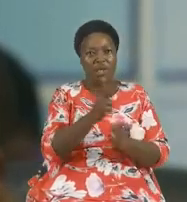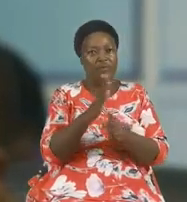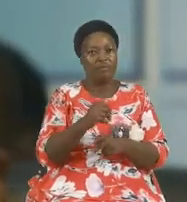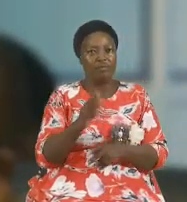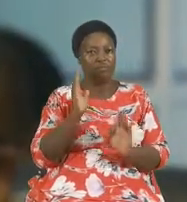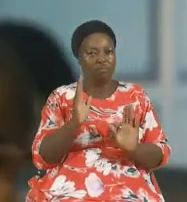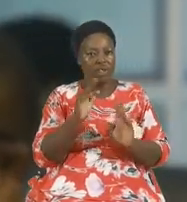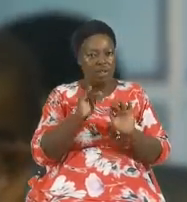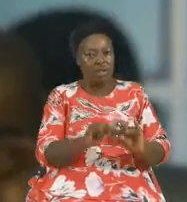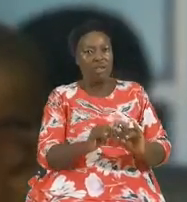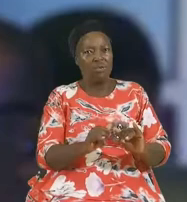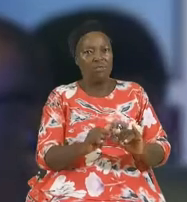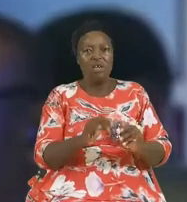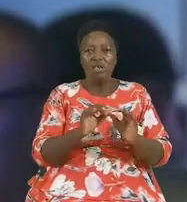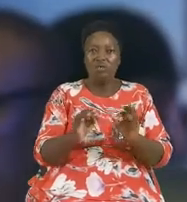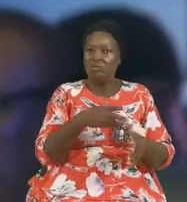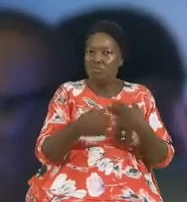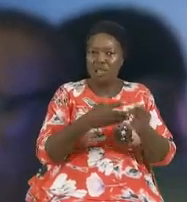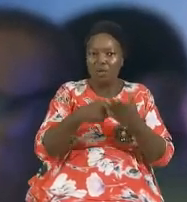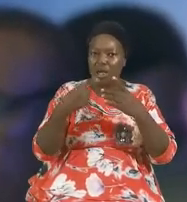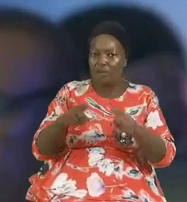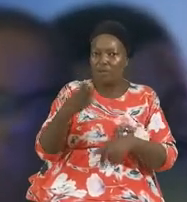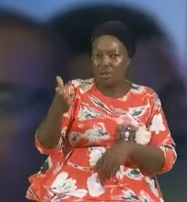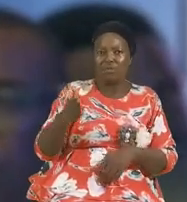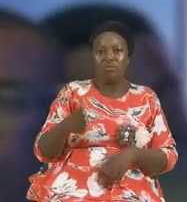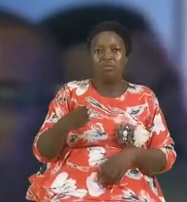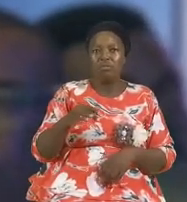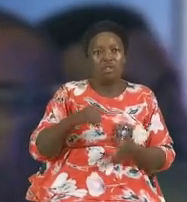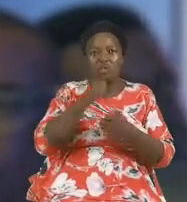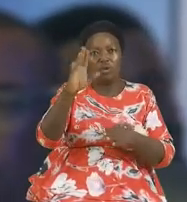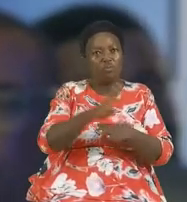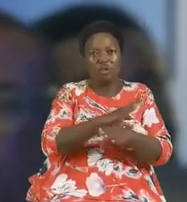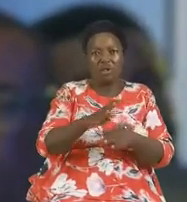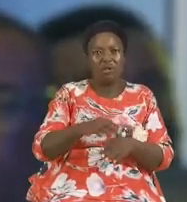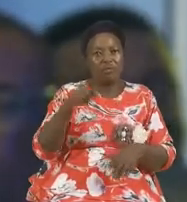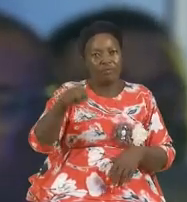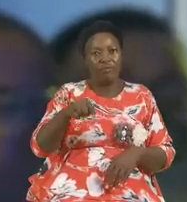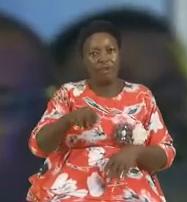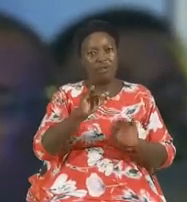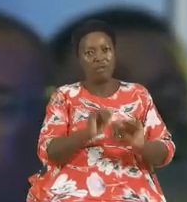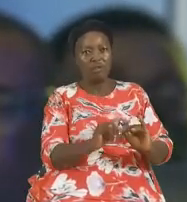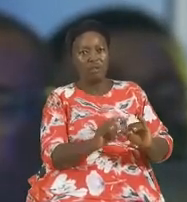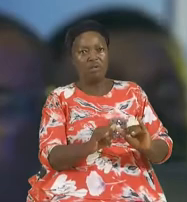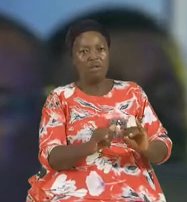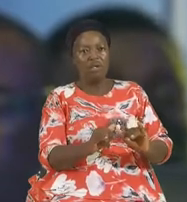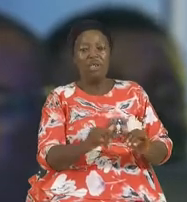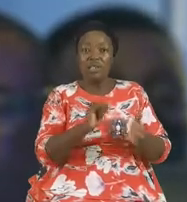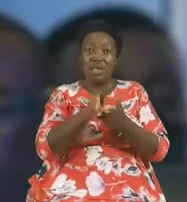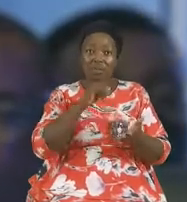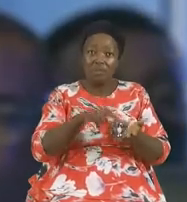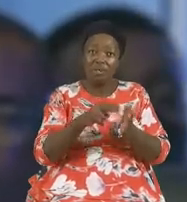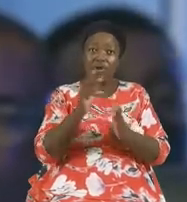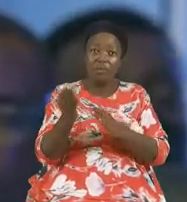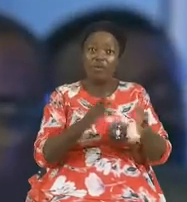say, mind your business. Whatever is happening there is none of your business. Legs, feet,